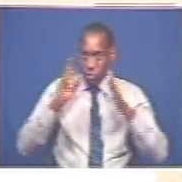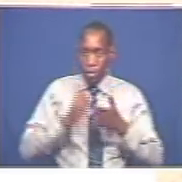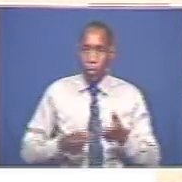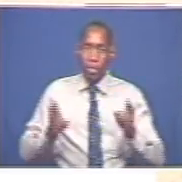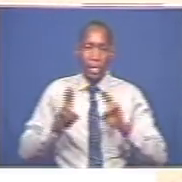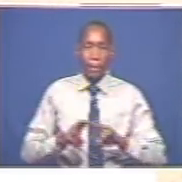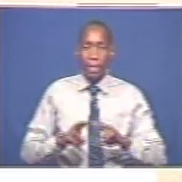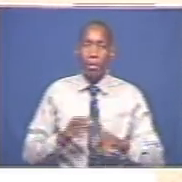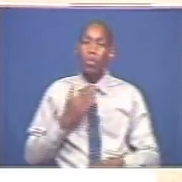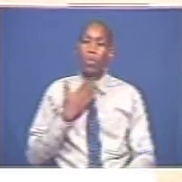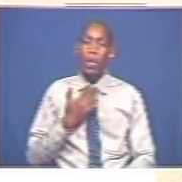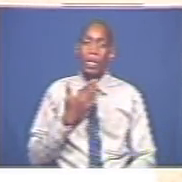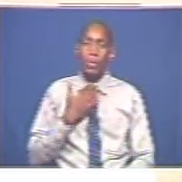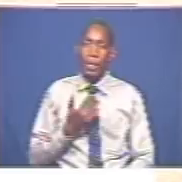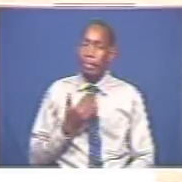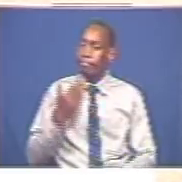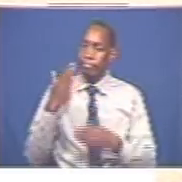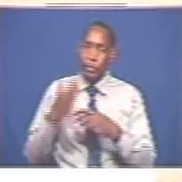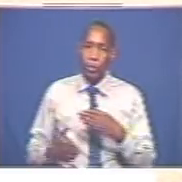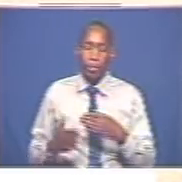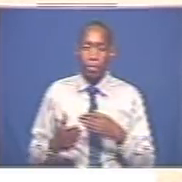wanting this to stop.